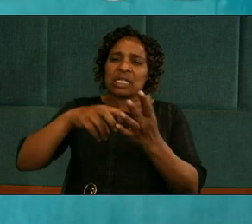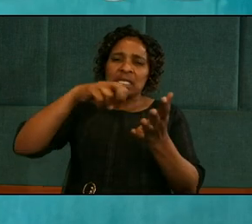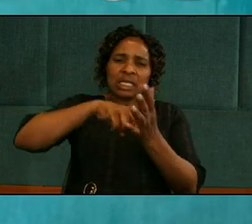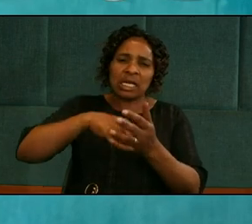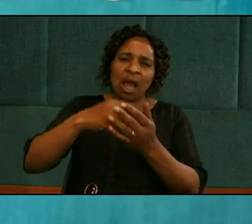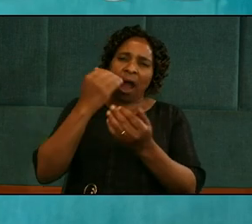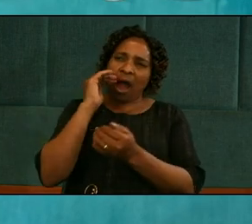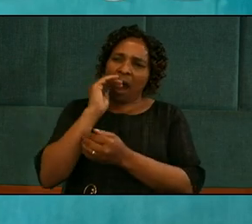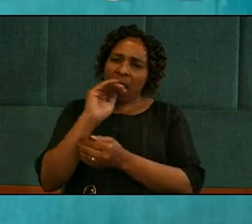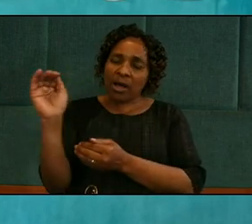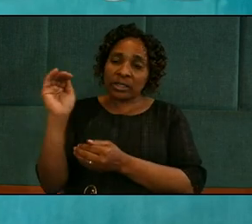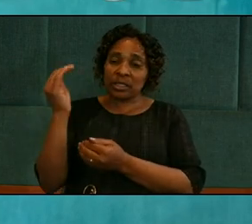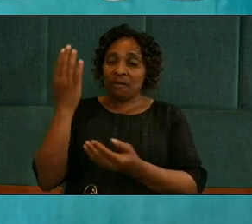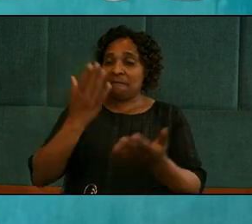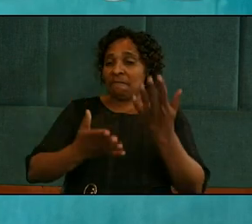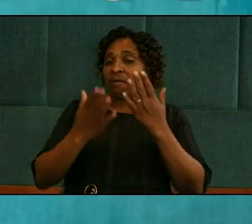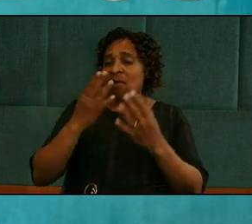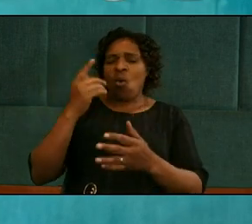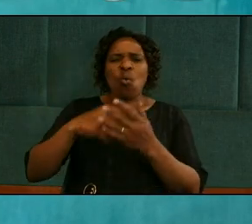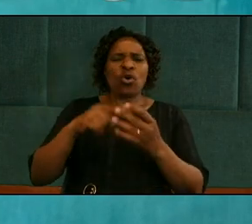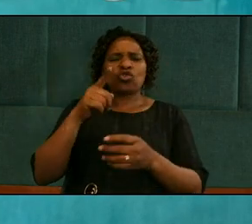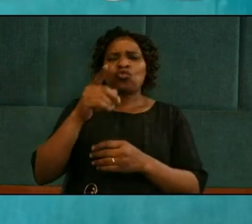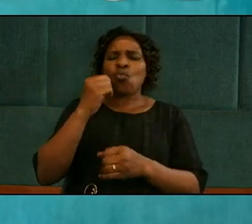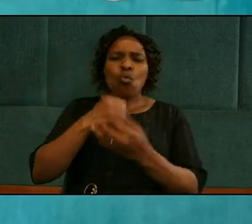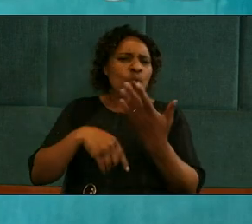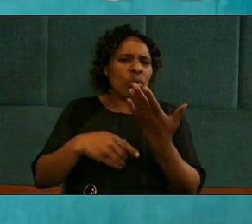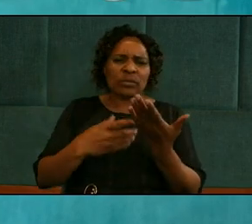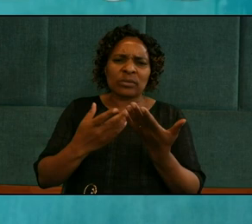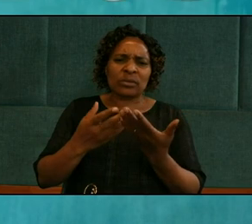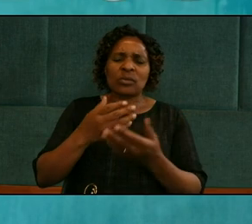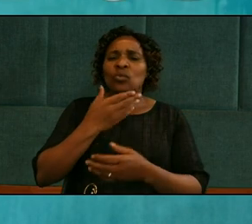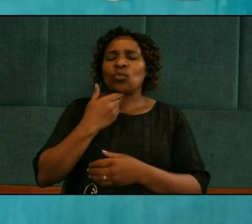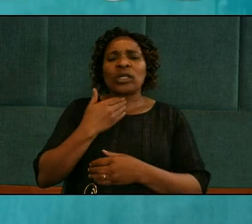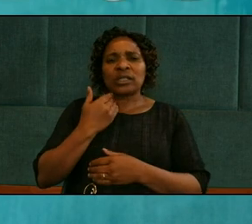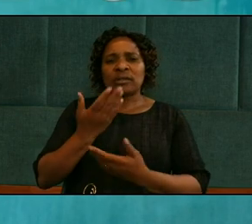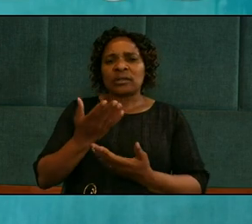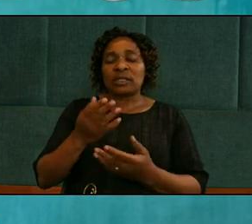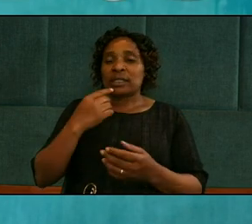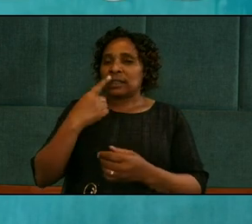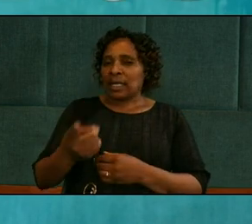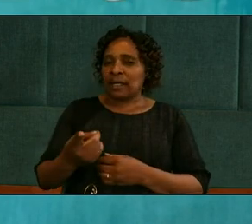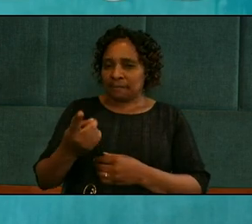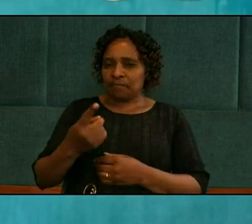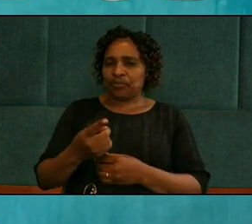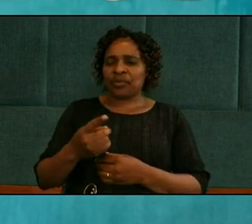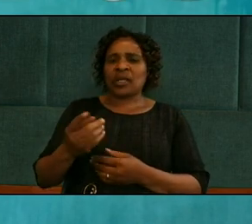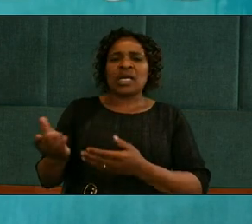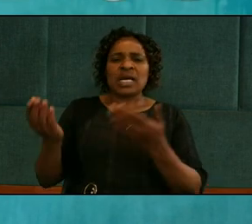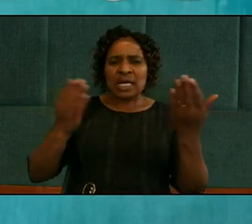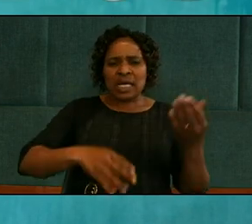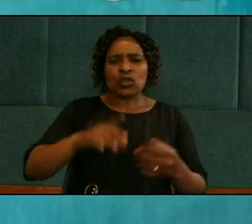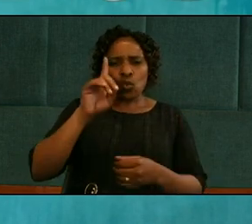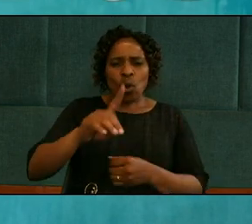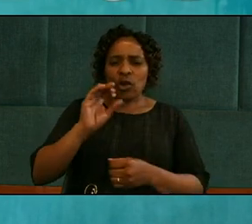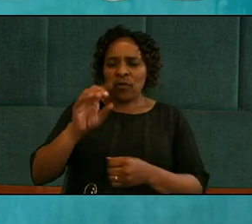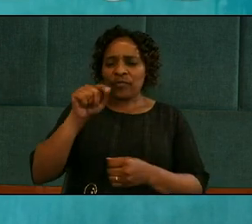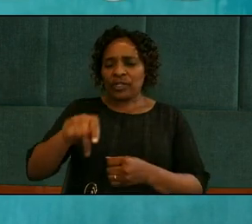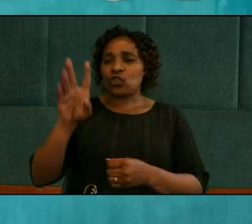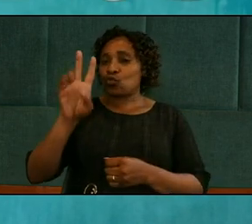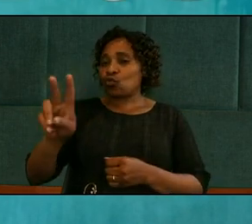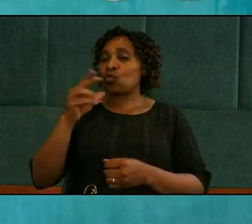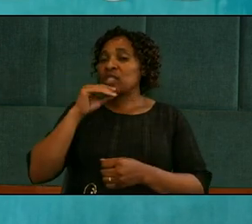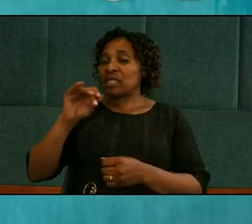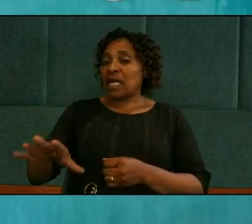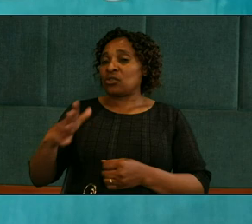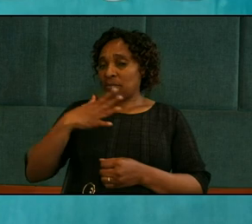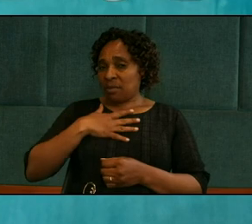a favor of him. "What is it you want?" he asked. She said, "Grant that one of these two sons